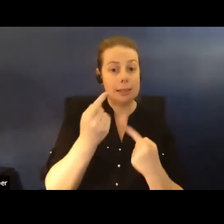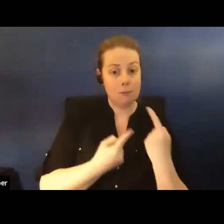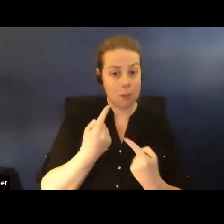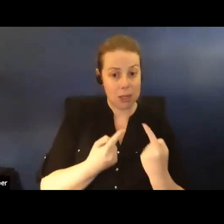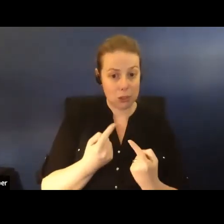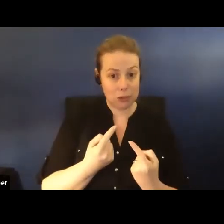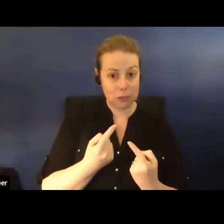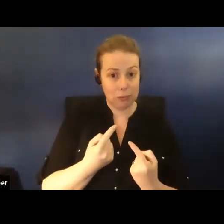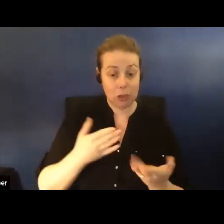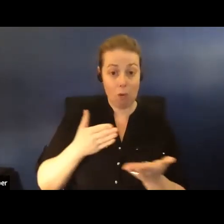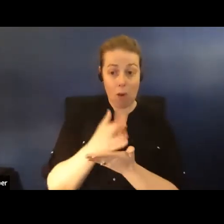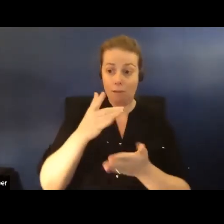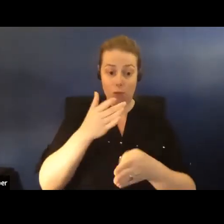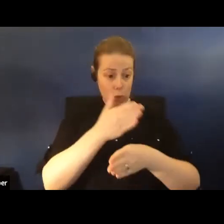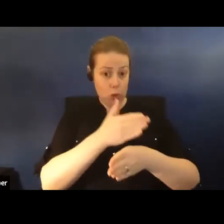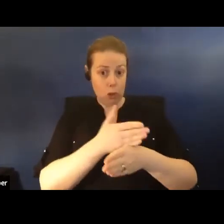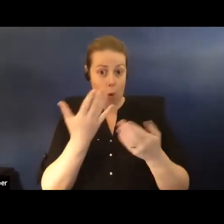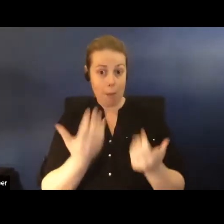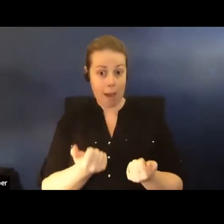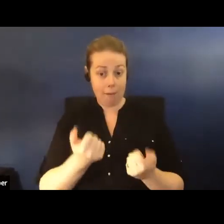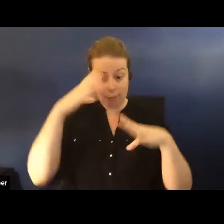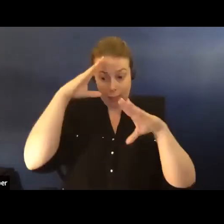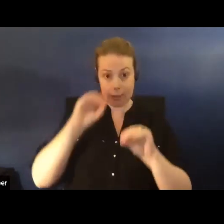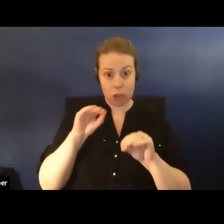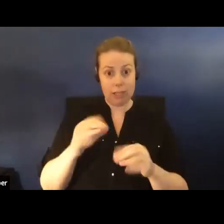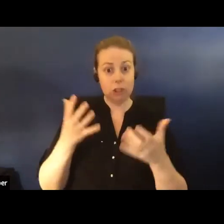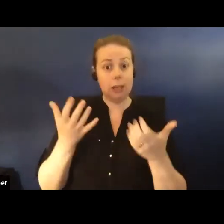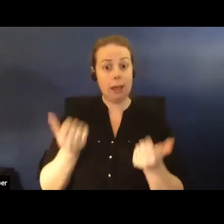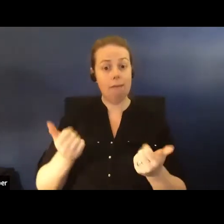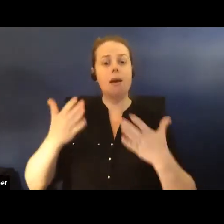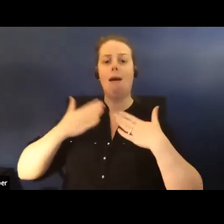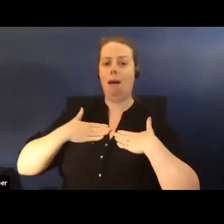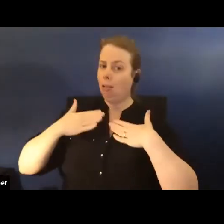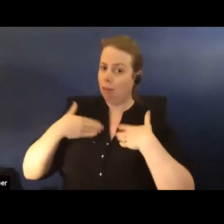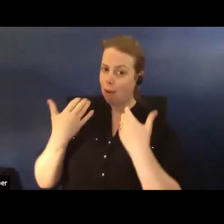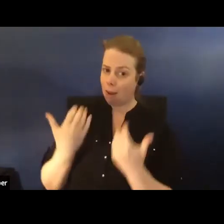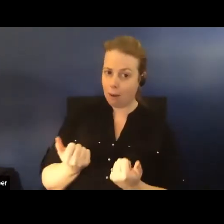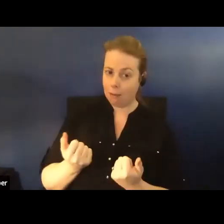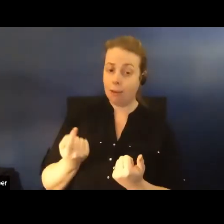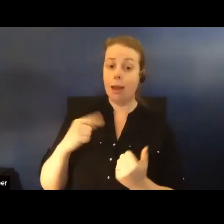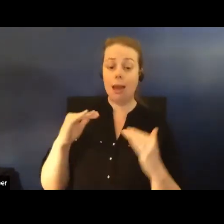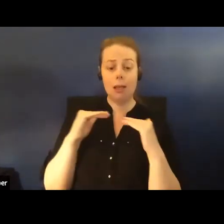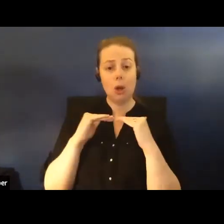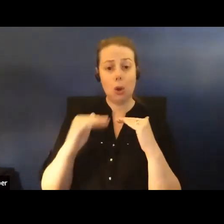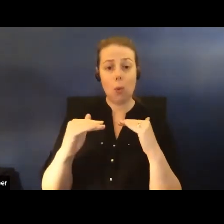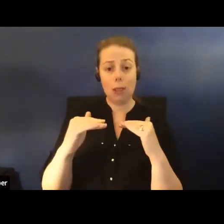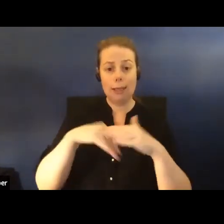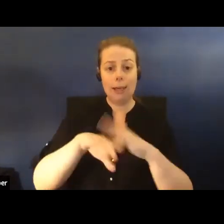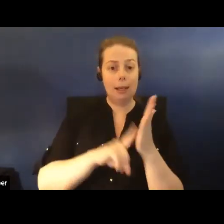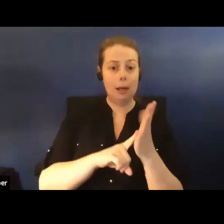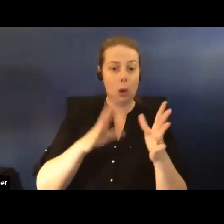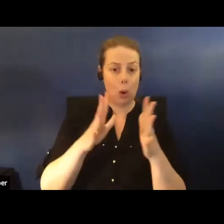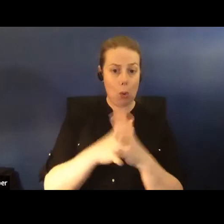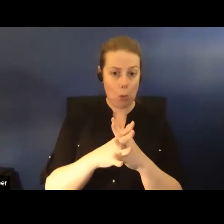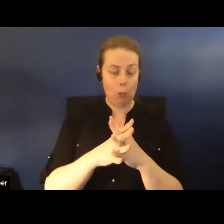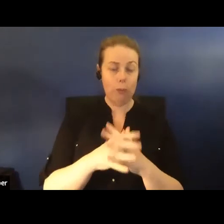to employment, education, and health, and of course, equality before the law.